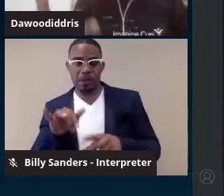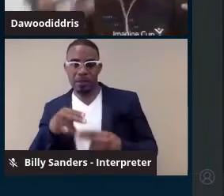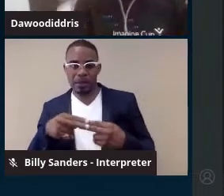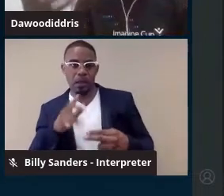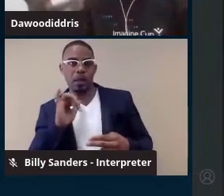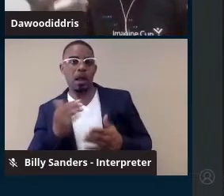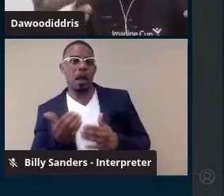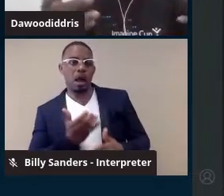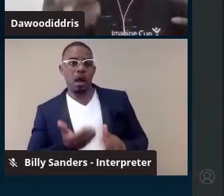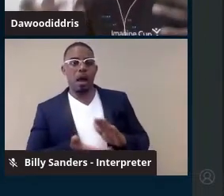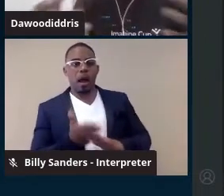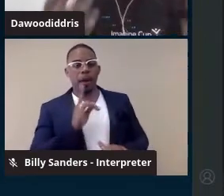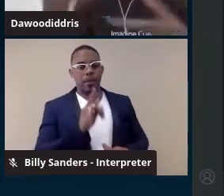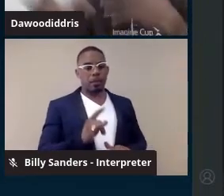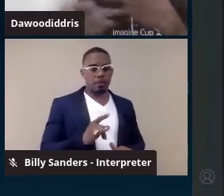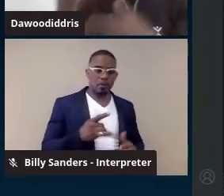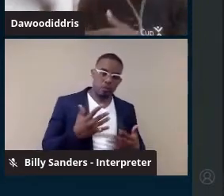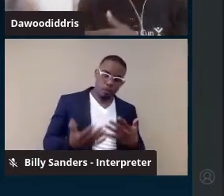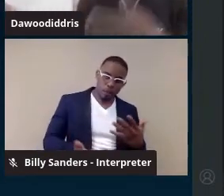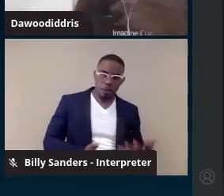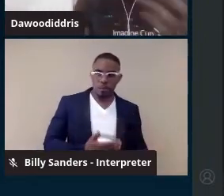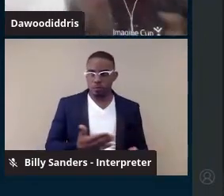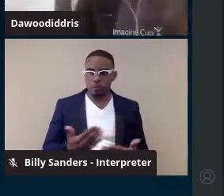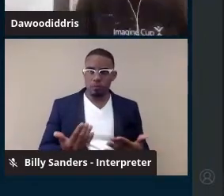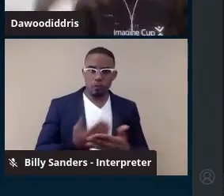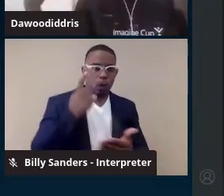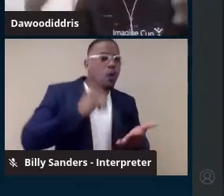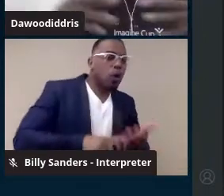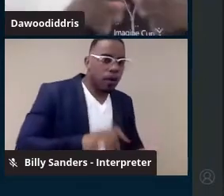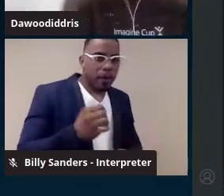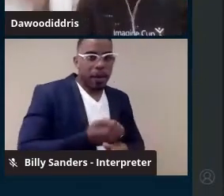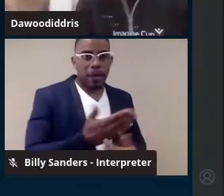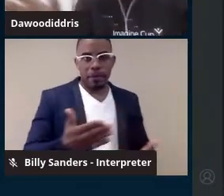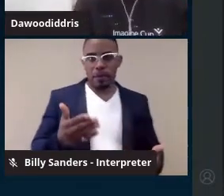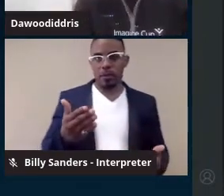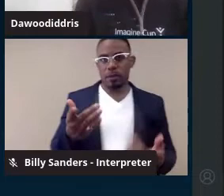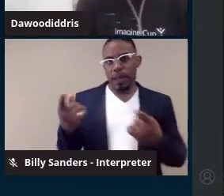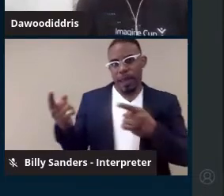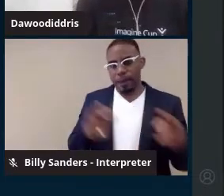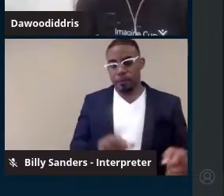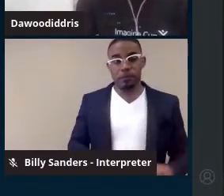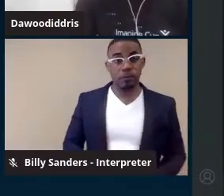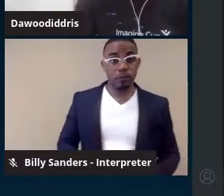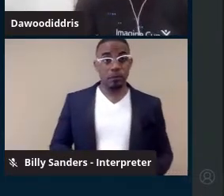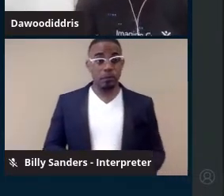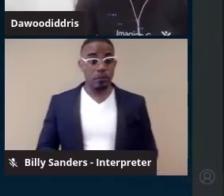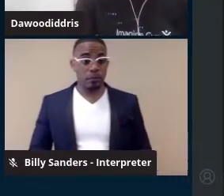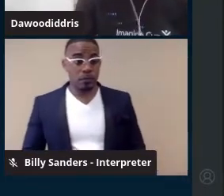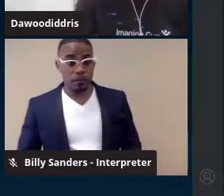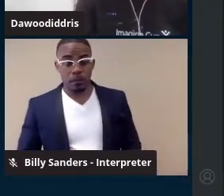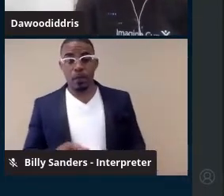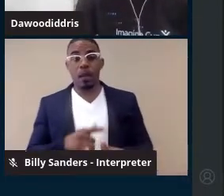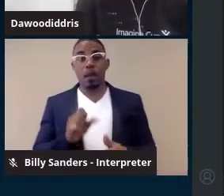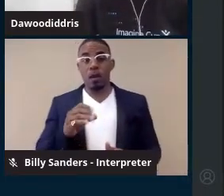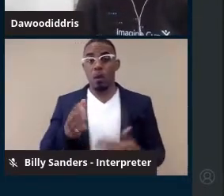our app is, well notified of everything, happening. Do you get the idea? So what I'm going to do is